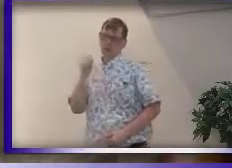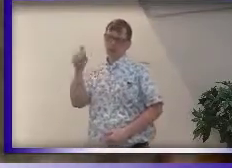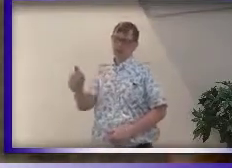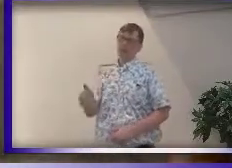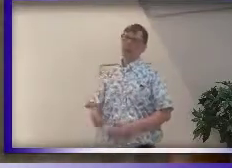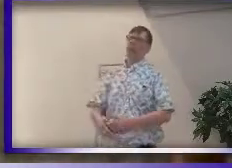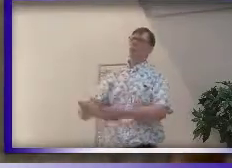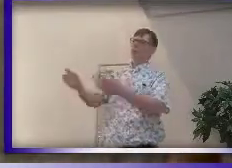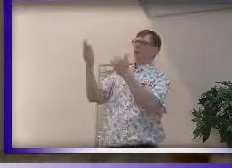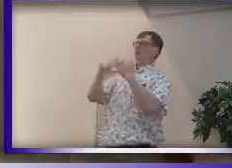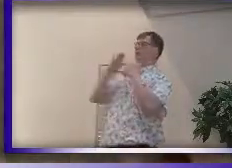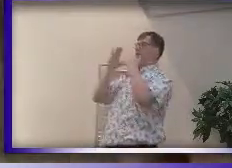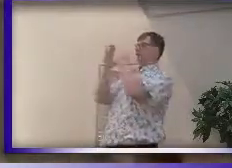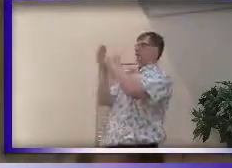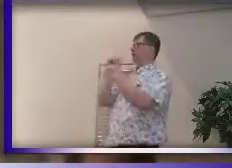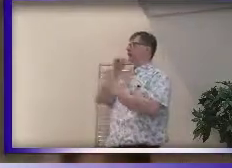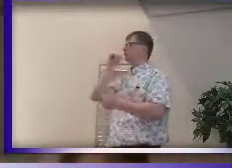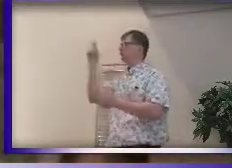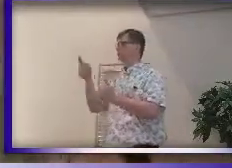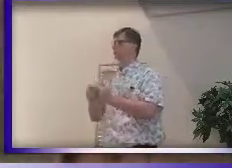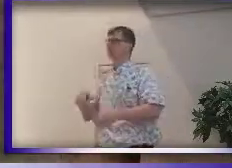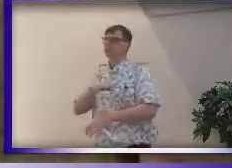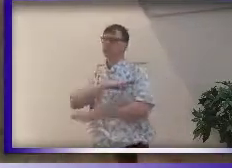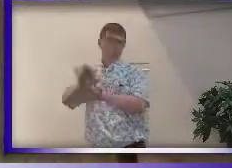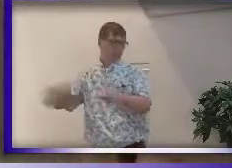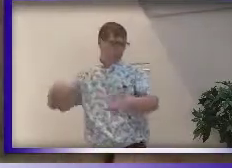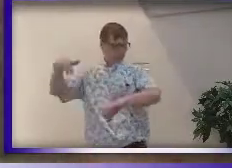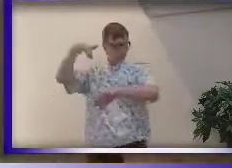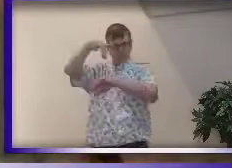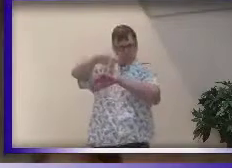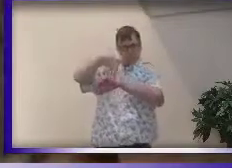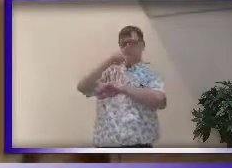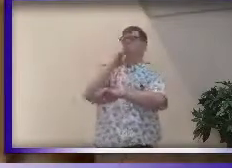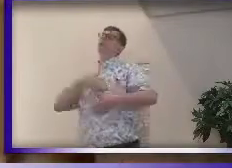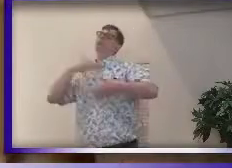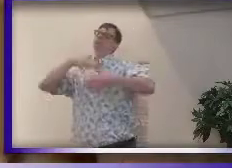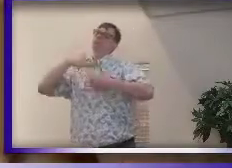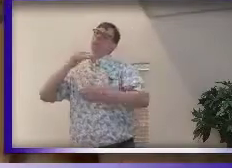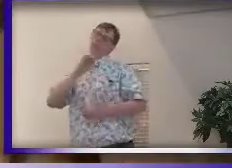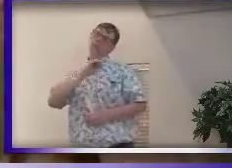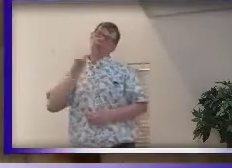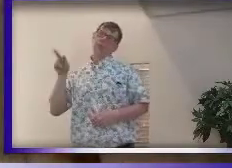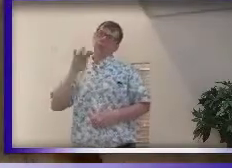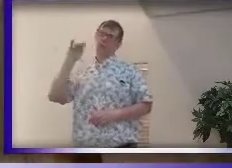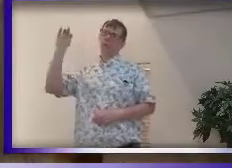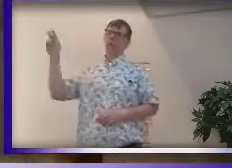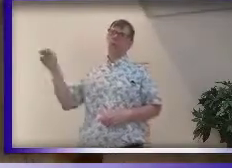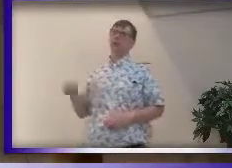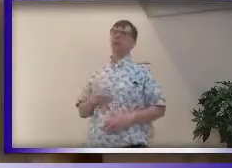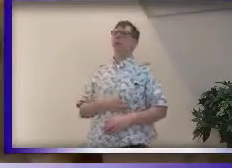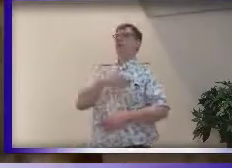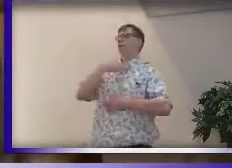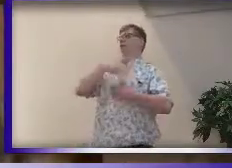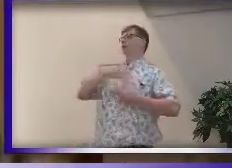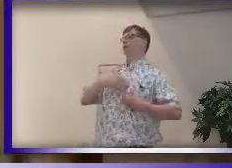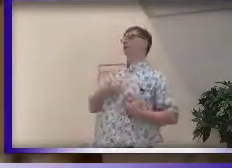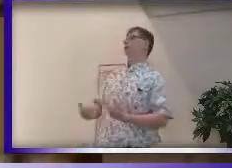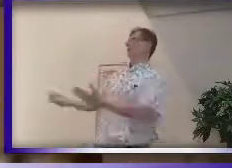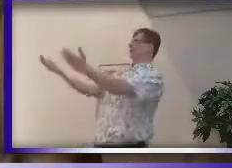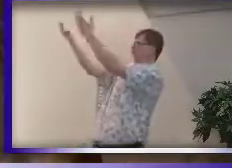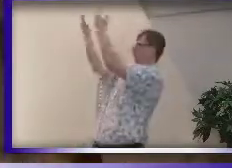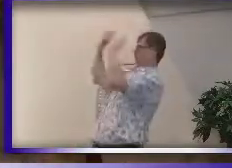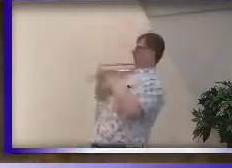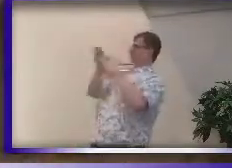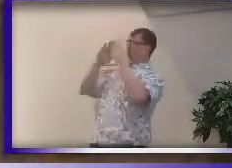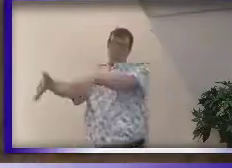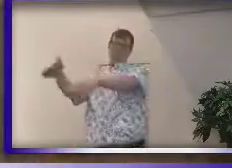I enjoyed coming home last night. I enjoyed being here before I left. I enjoy all of it because all of it is for